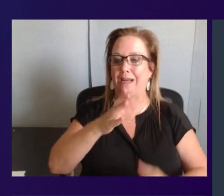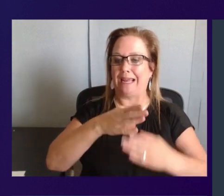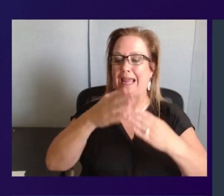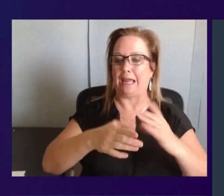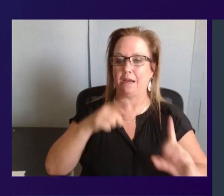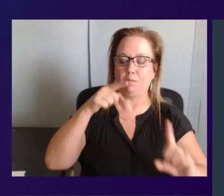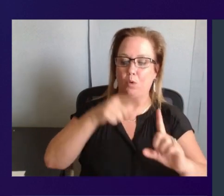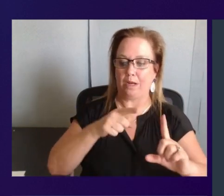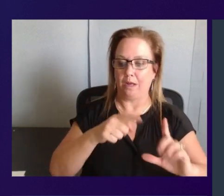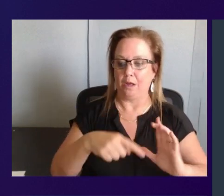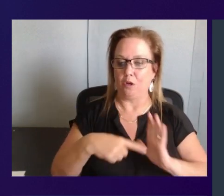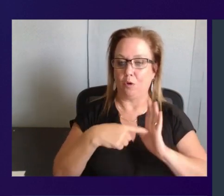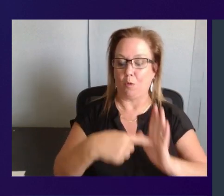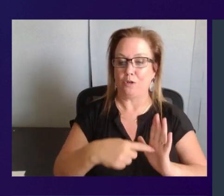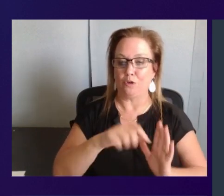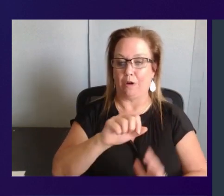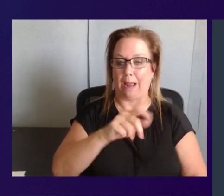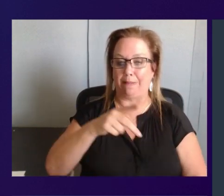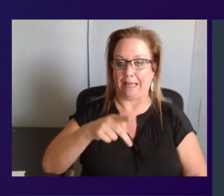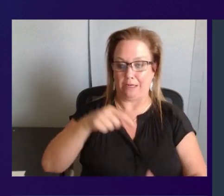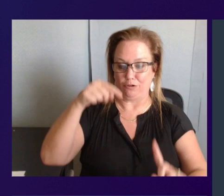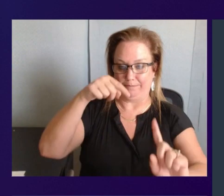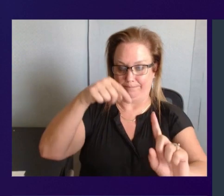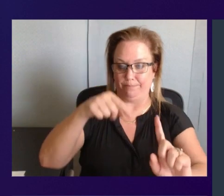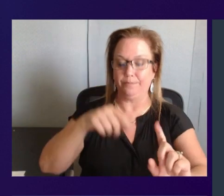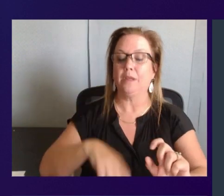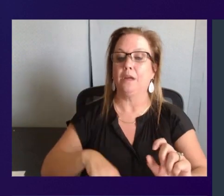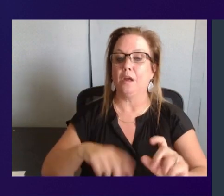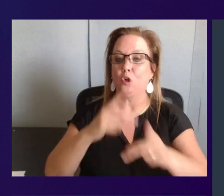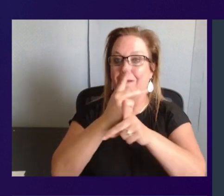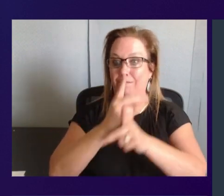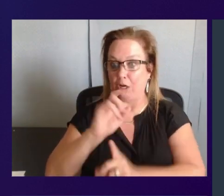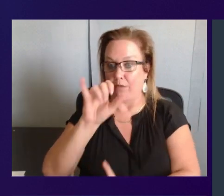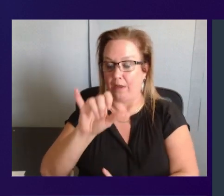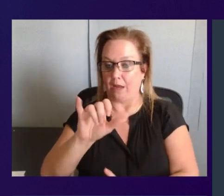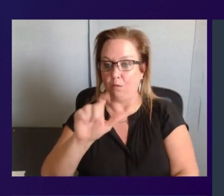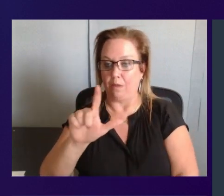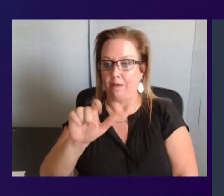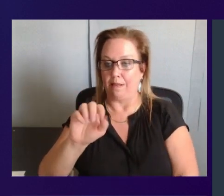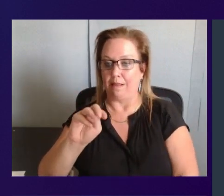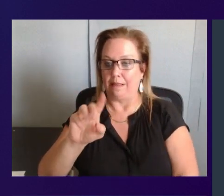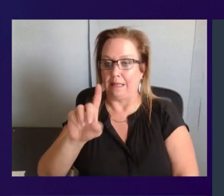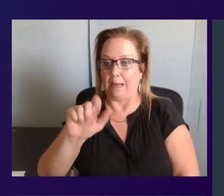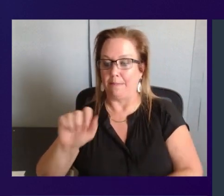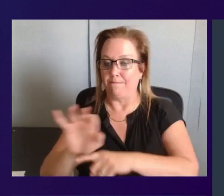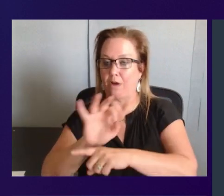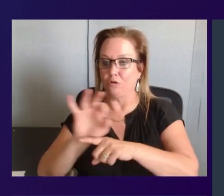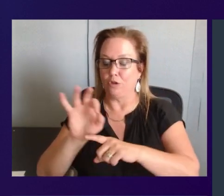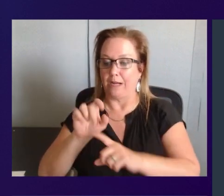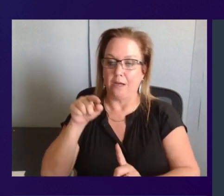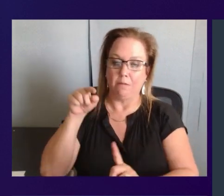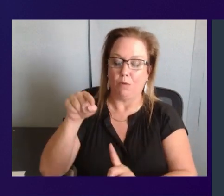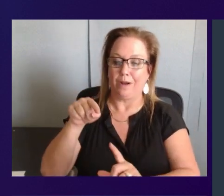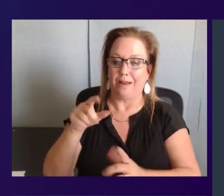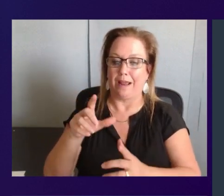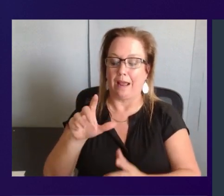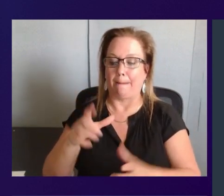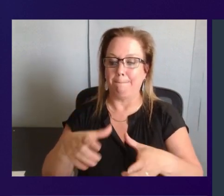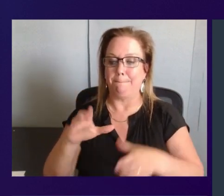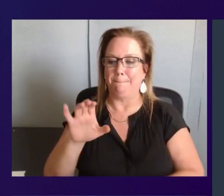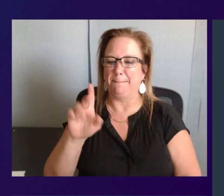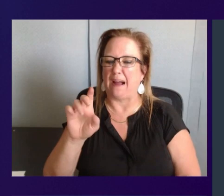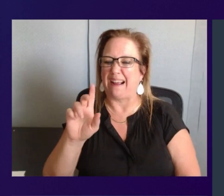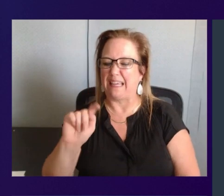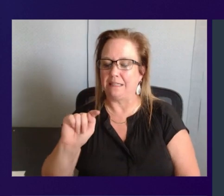you will point your application at. You configure that with a Lambda function, and you point it at an underlying bucket